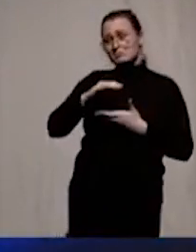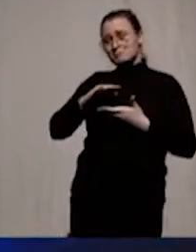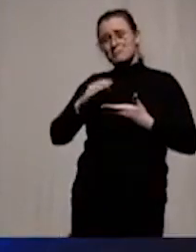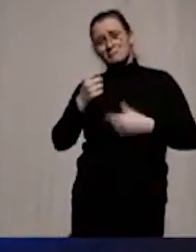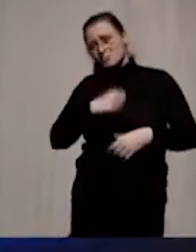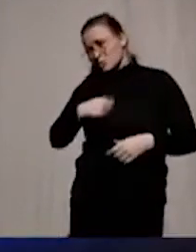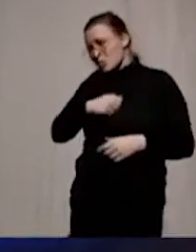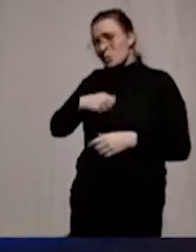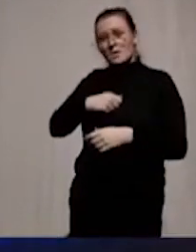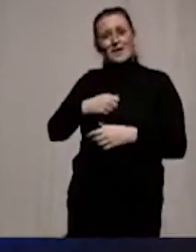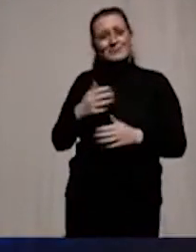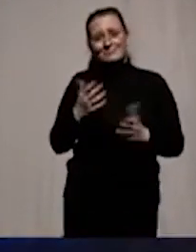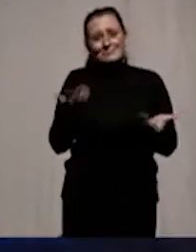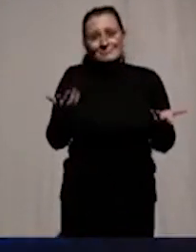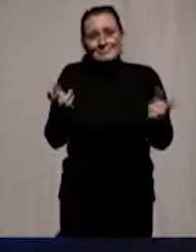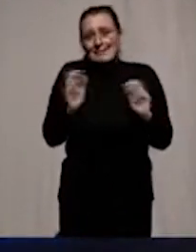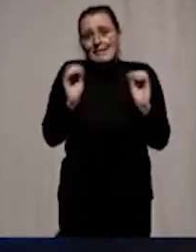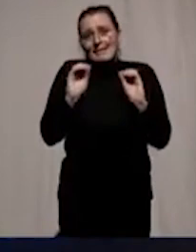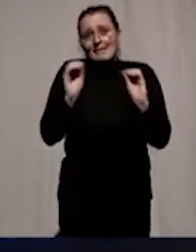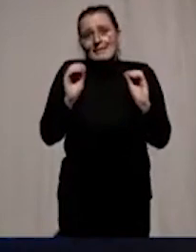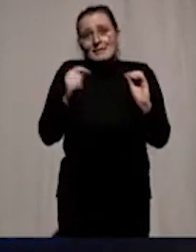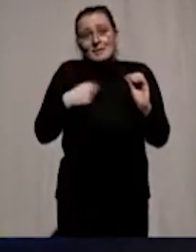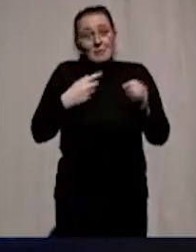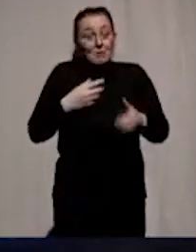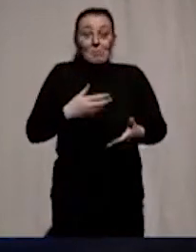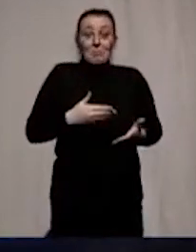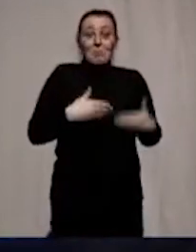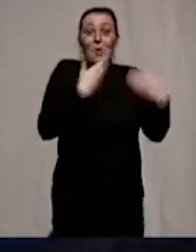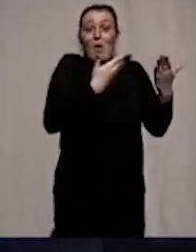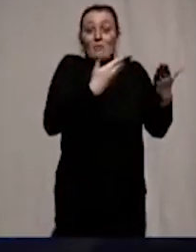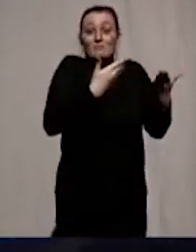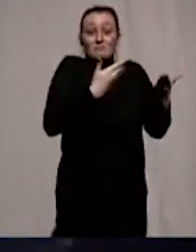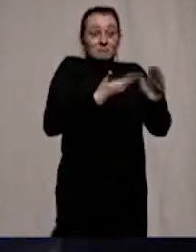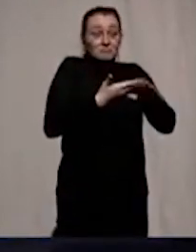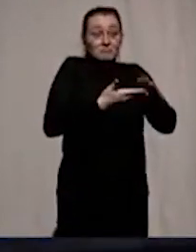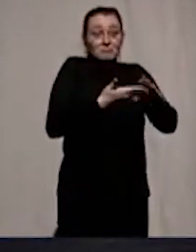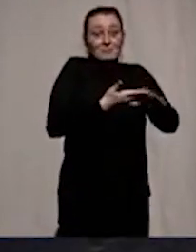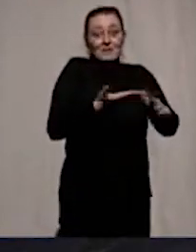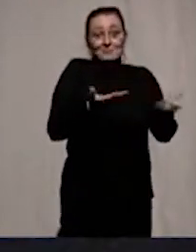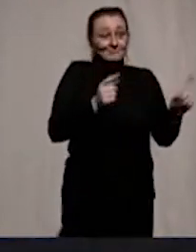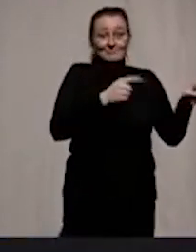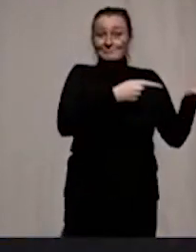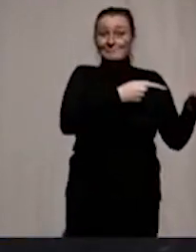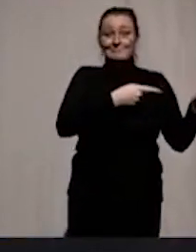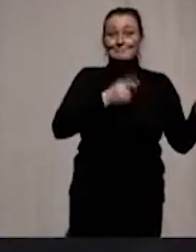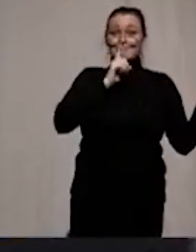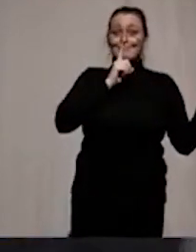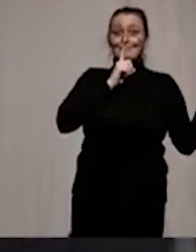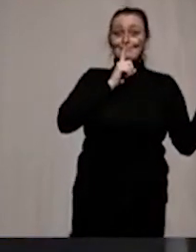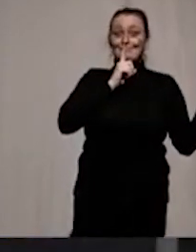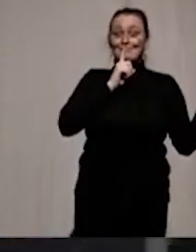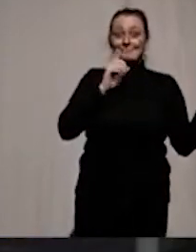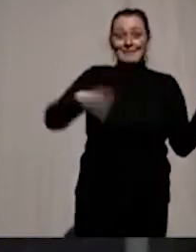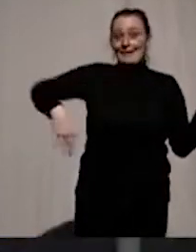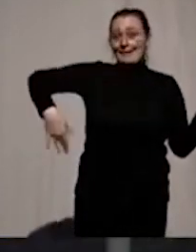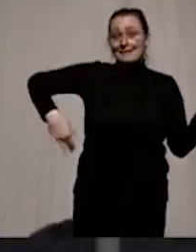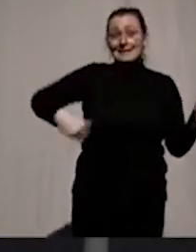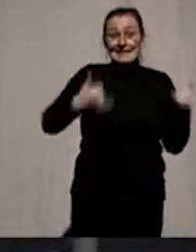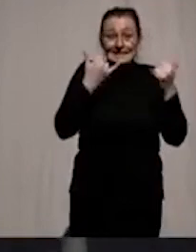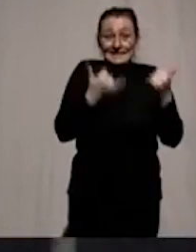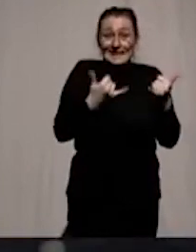and offered to bury the hatchet. He has not done so. And now he's bullying other